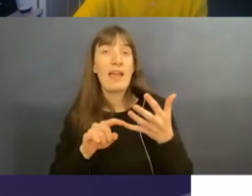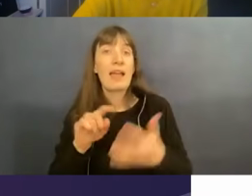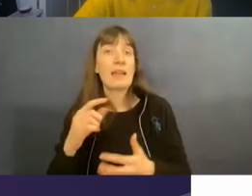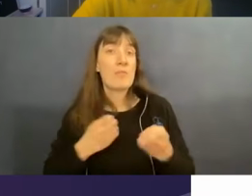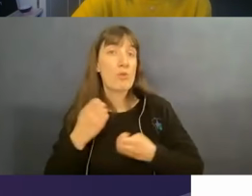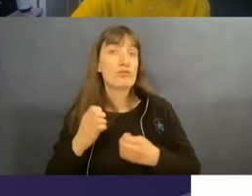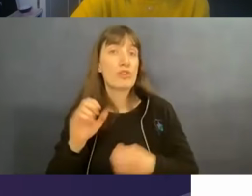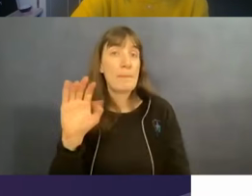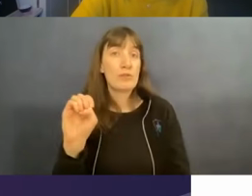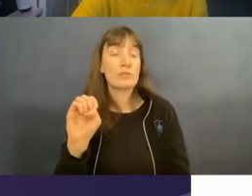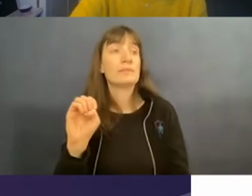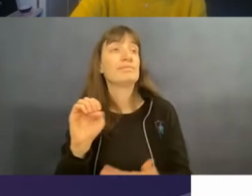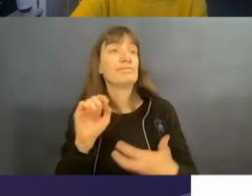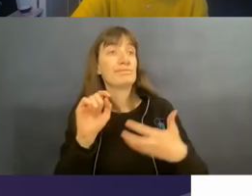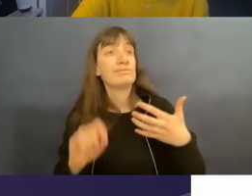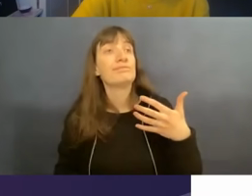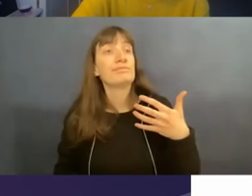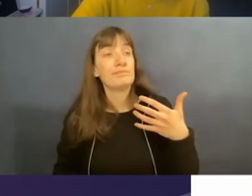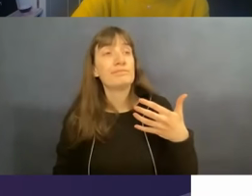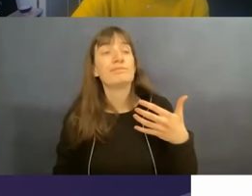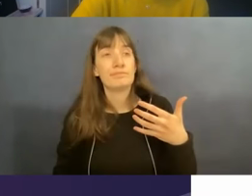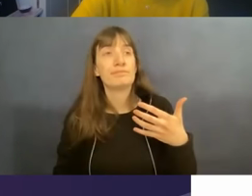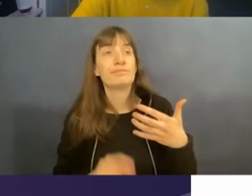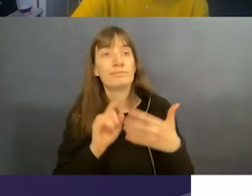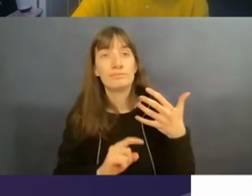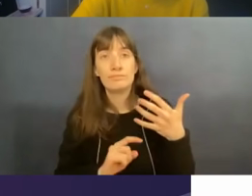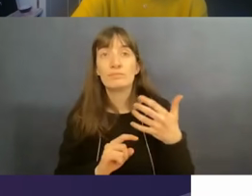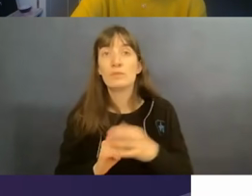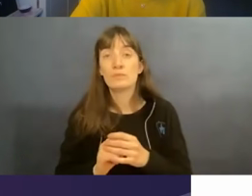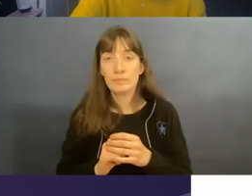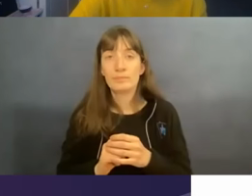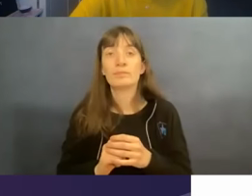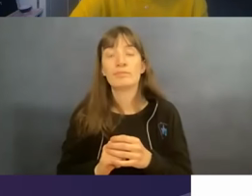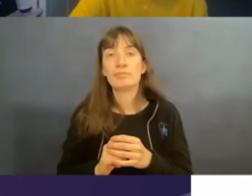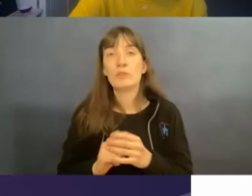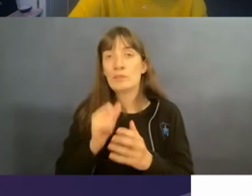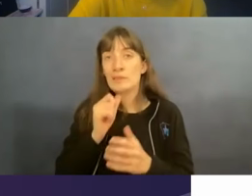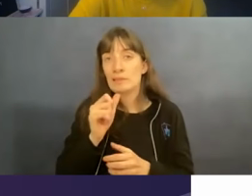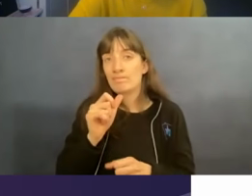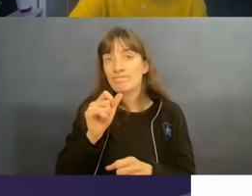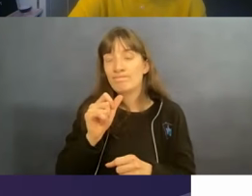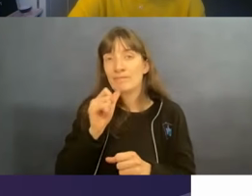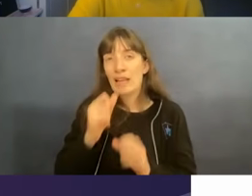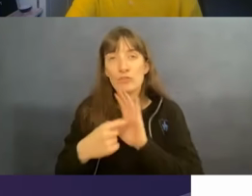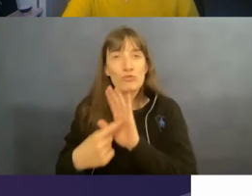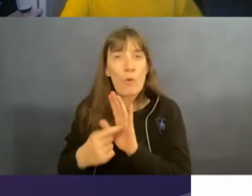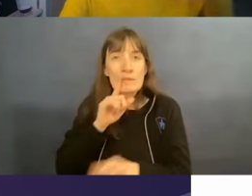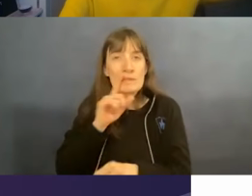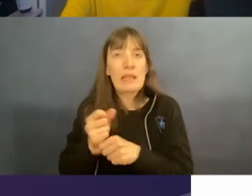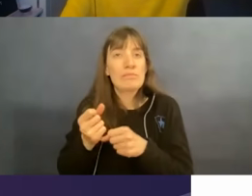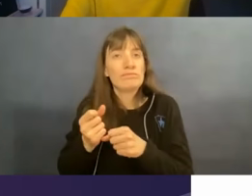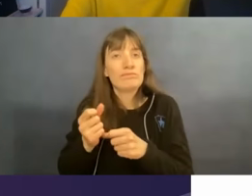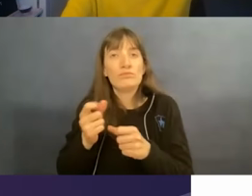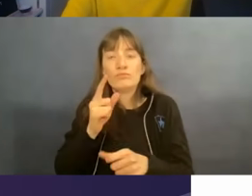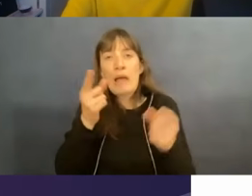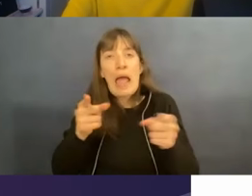too. And so this isn't always indicative of what is experienced, it's more so what is reported, specifically to this agency